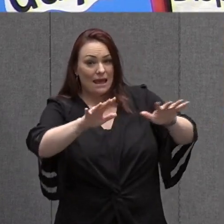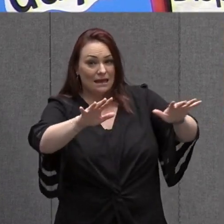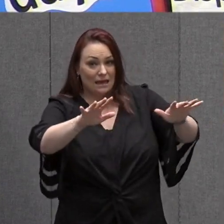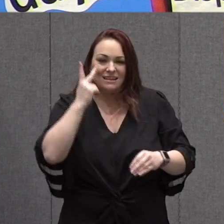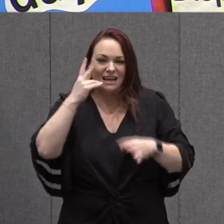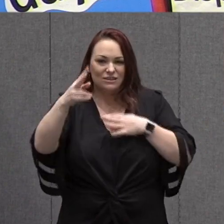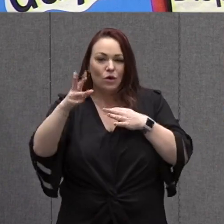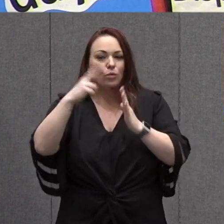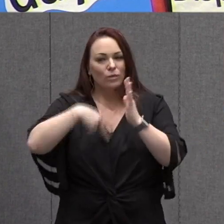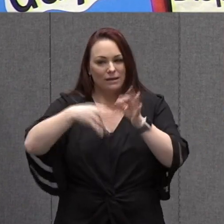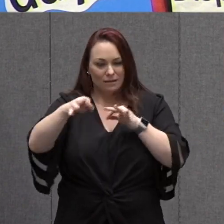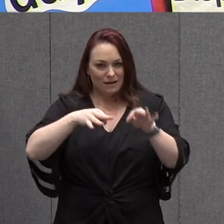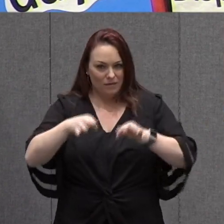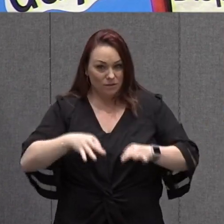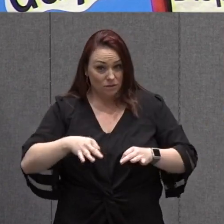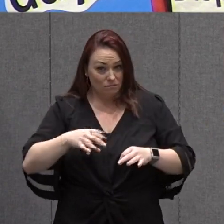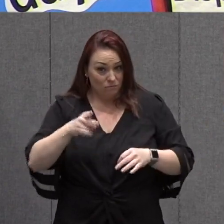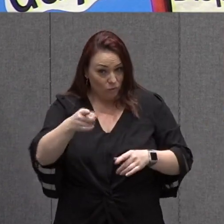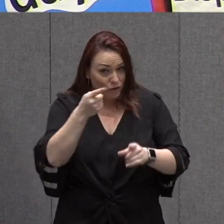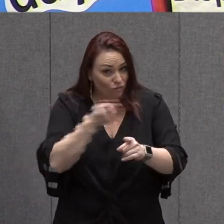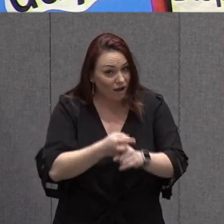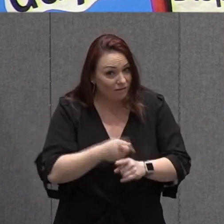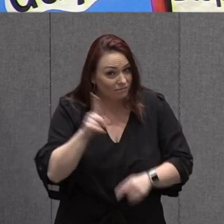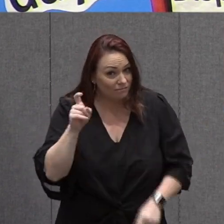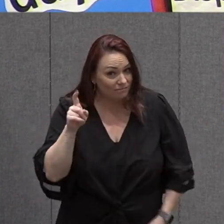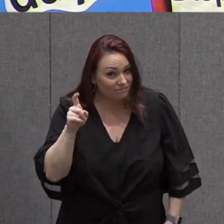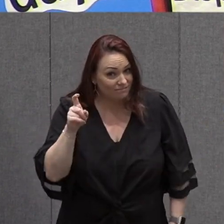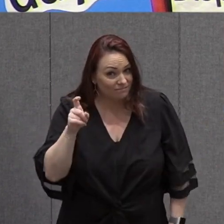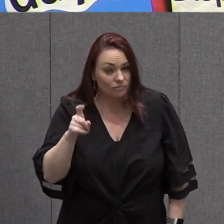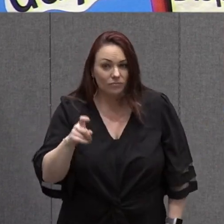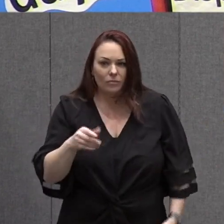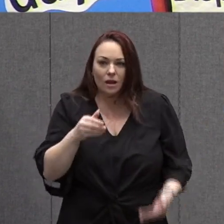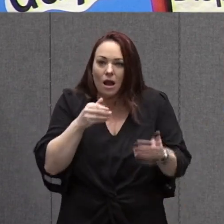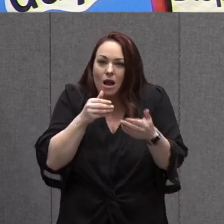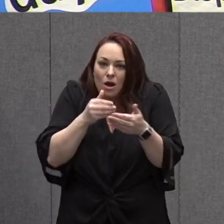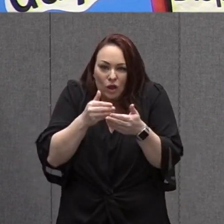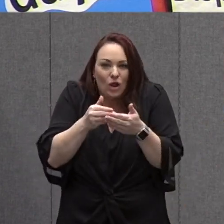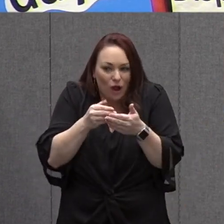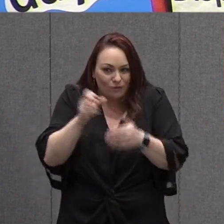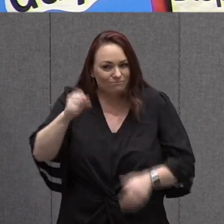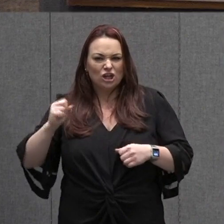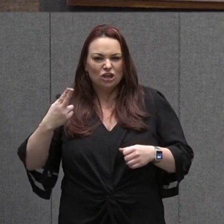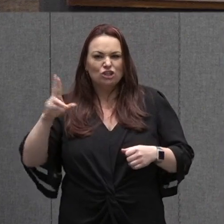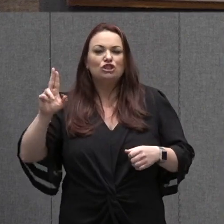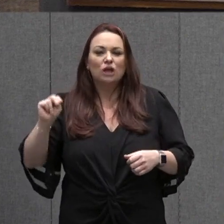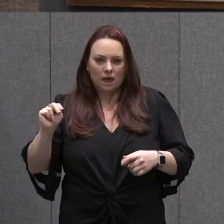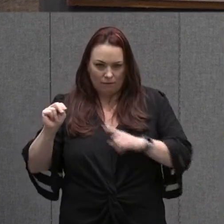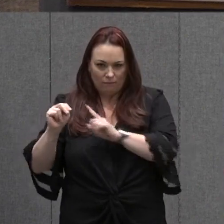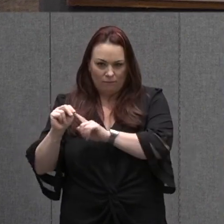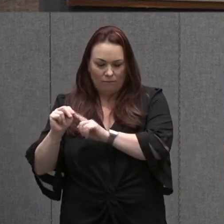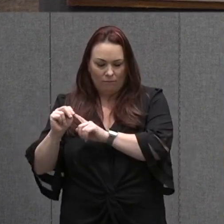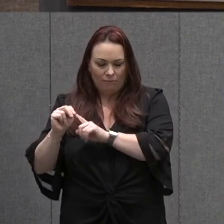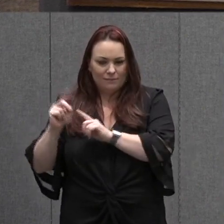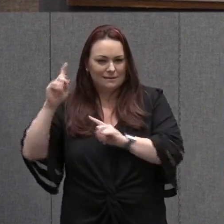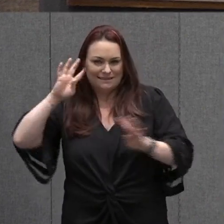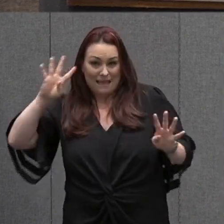around, moving things to different places. Kind of like our friends spread out their